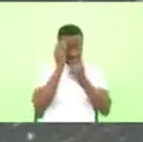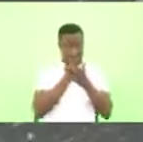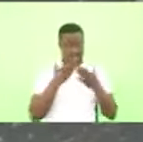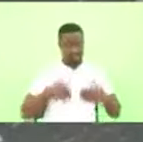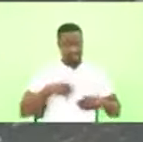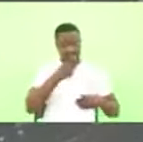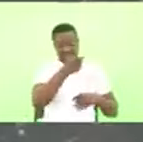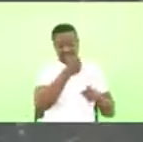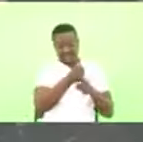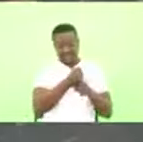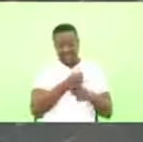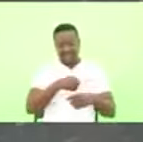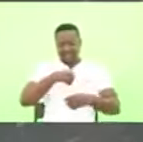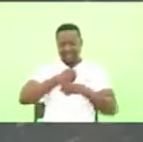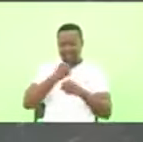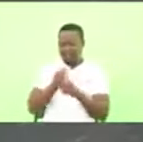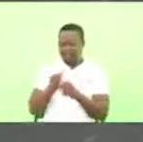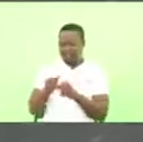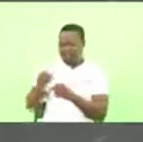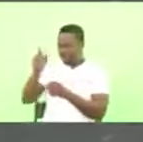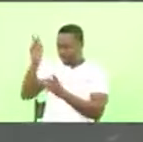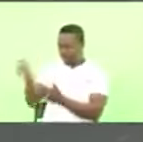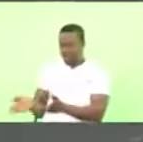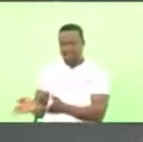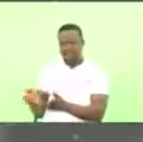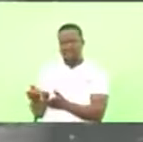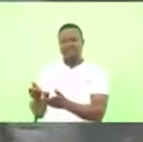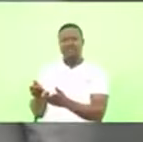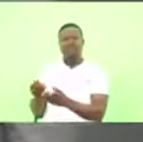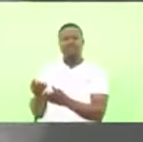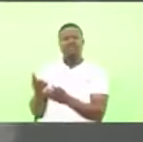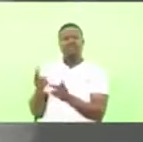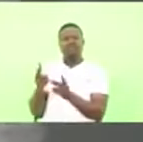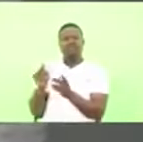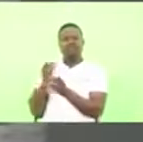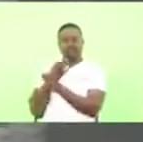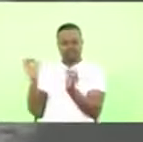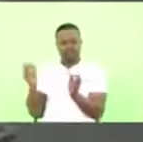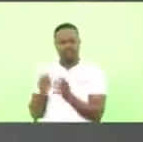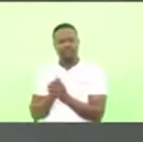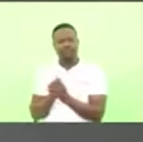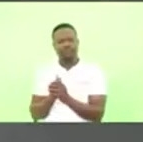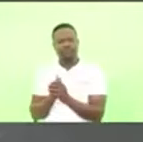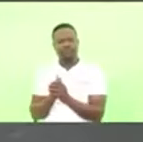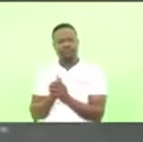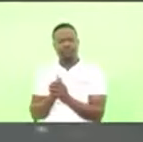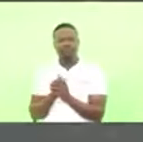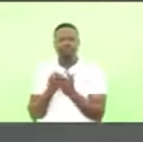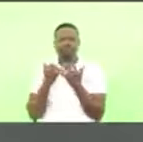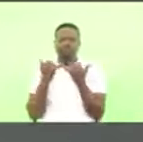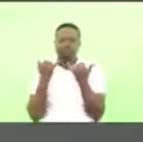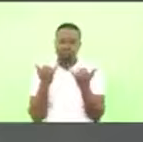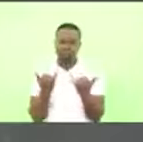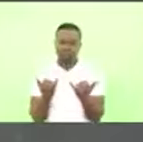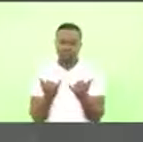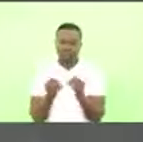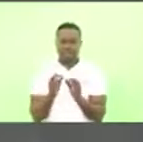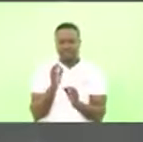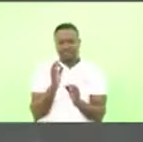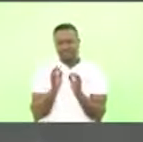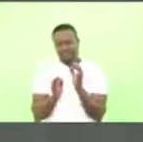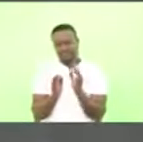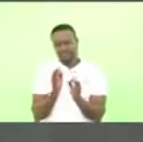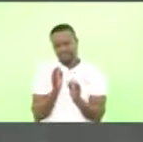has managed to keep this innocent person there so that the person is free. Now, if for any